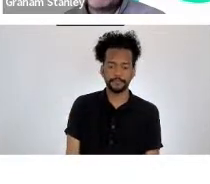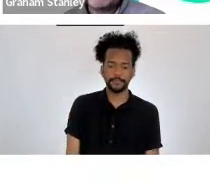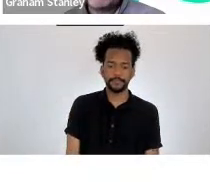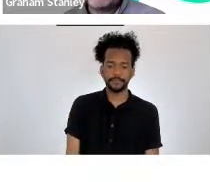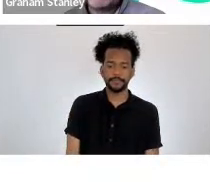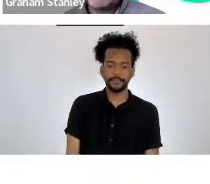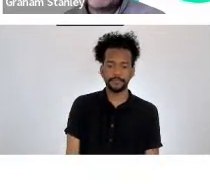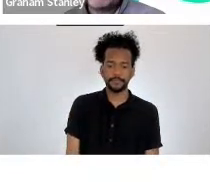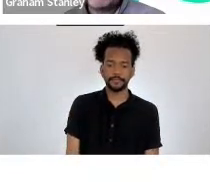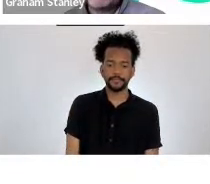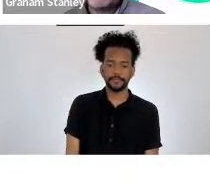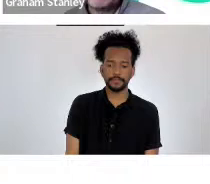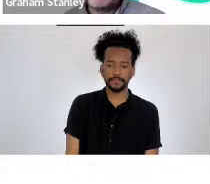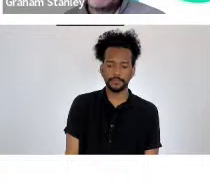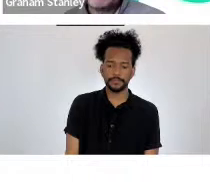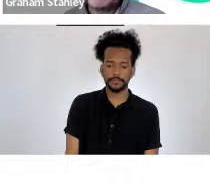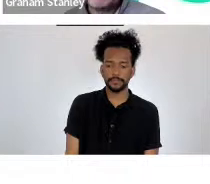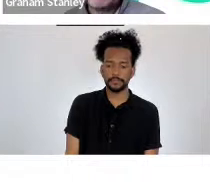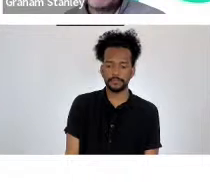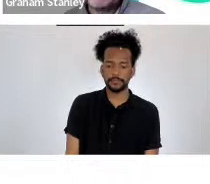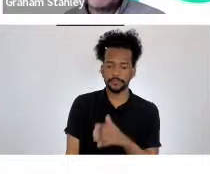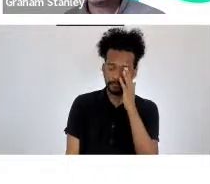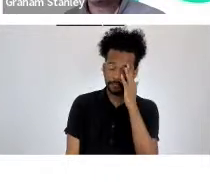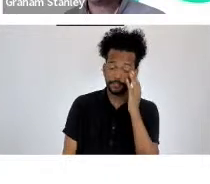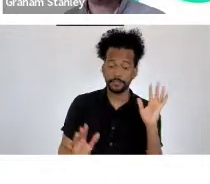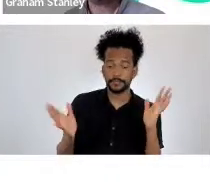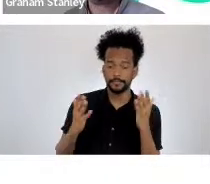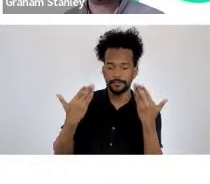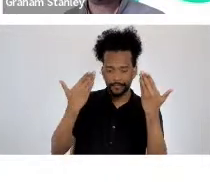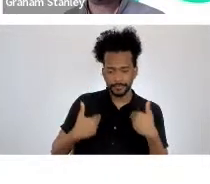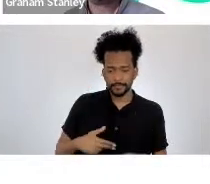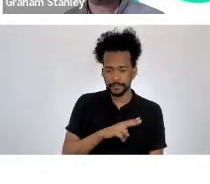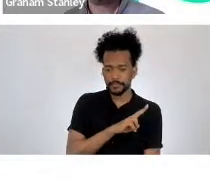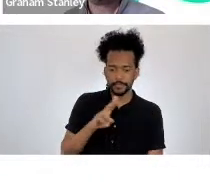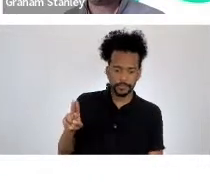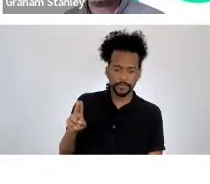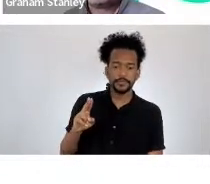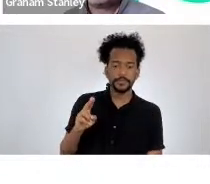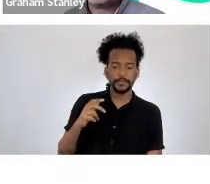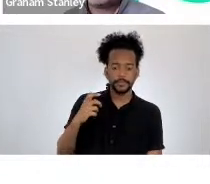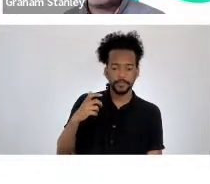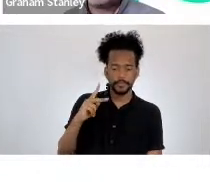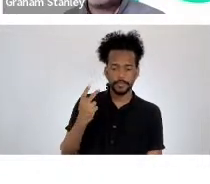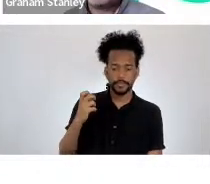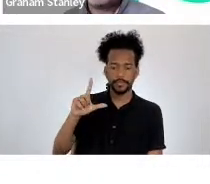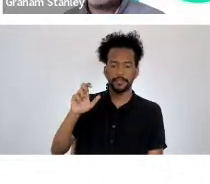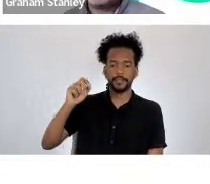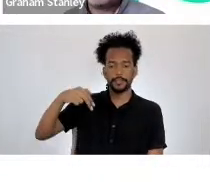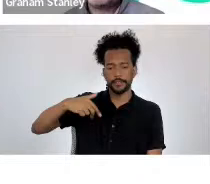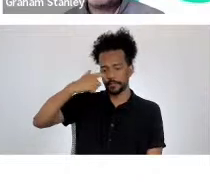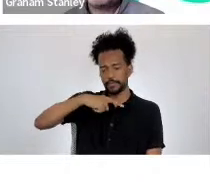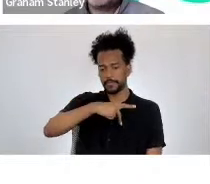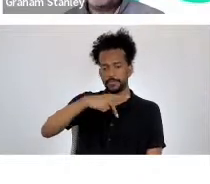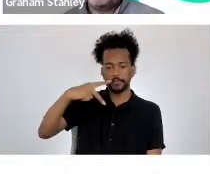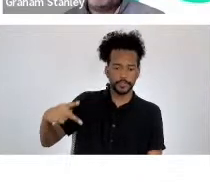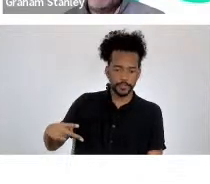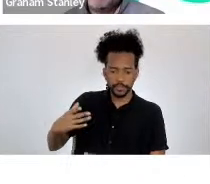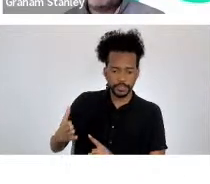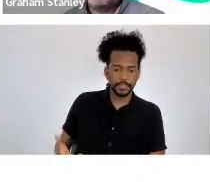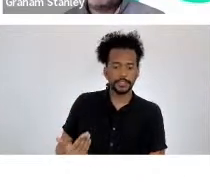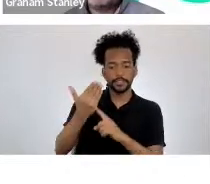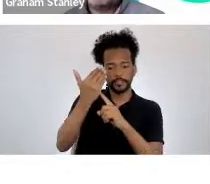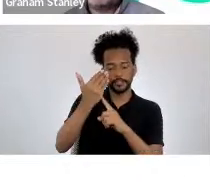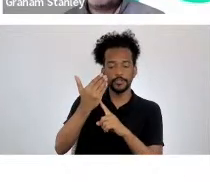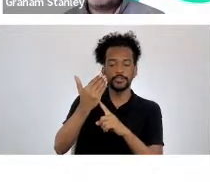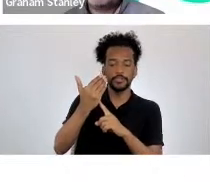Hello, my name is Dr. Helen Crompton. I'm a Professor of Instructional Technology at Old Dominion